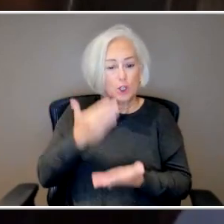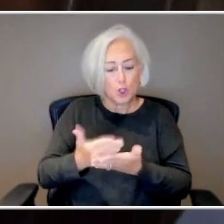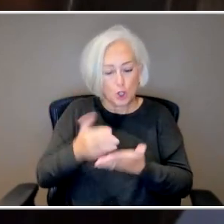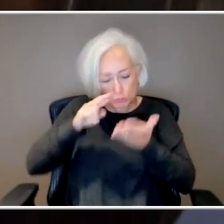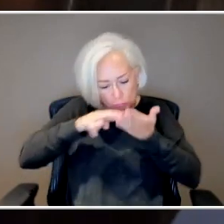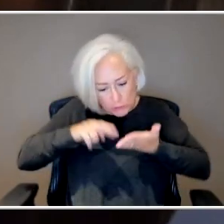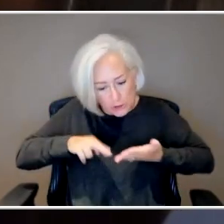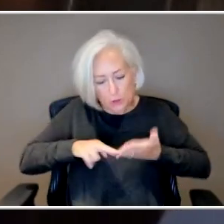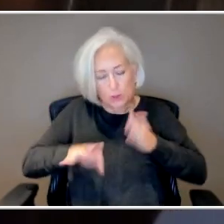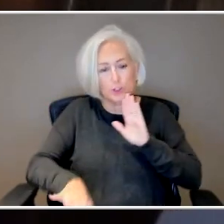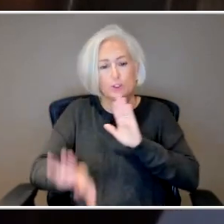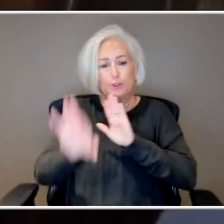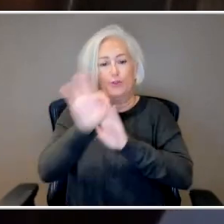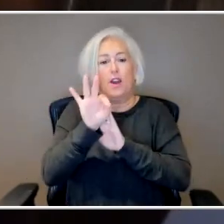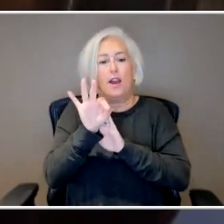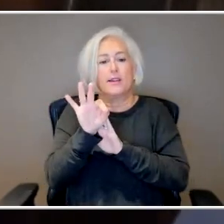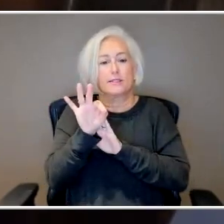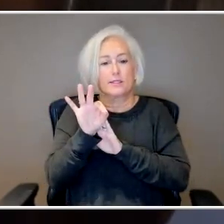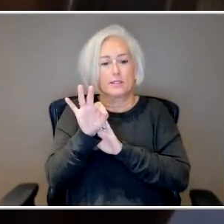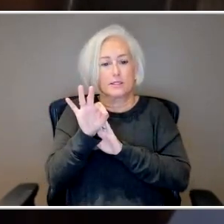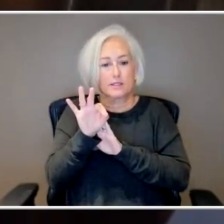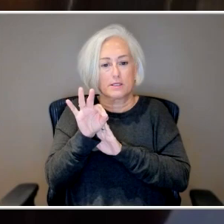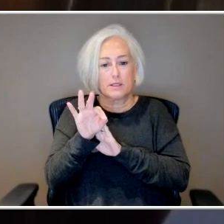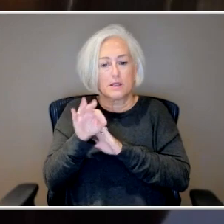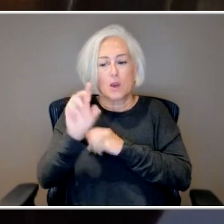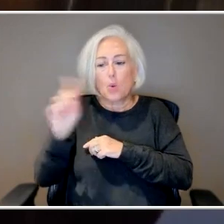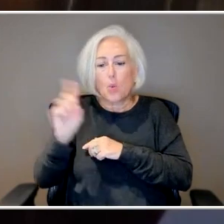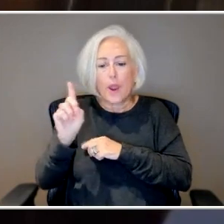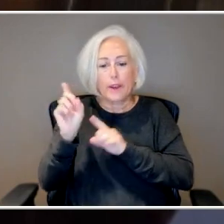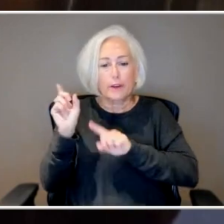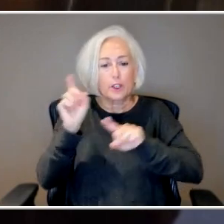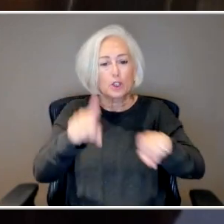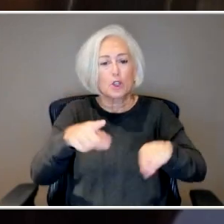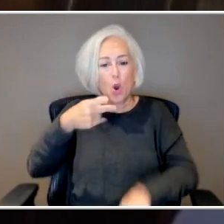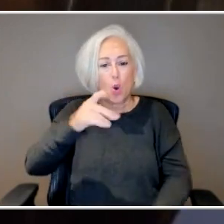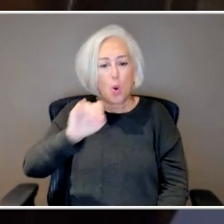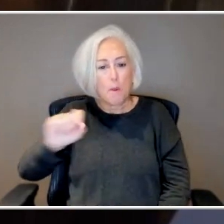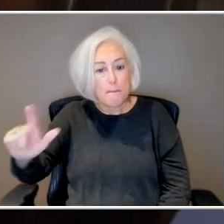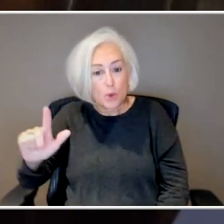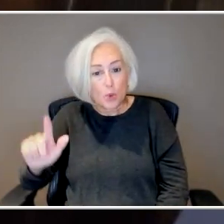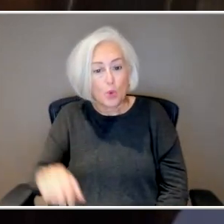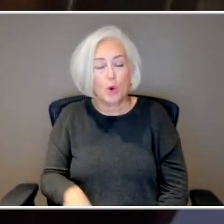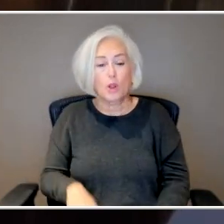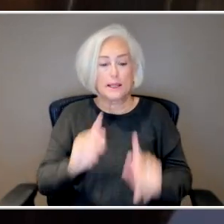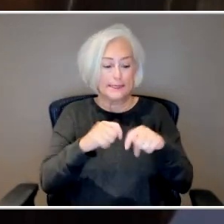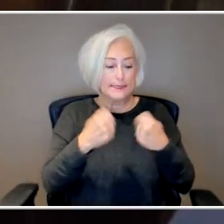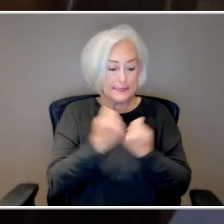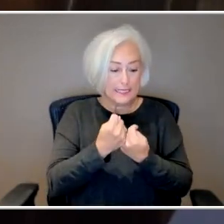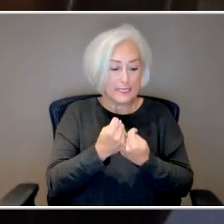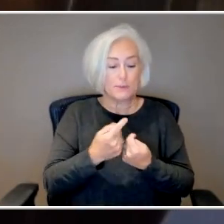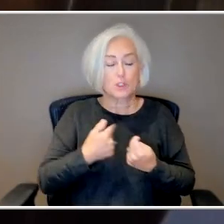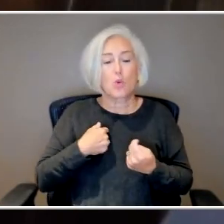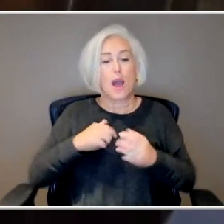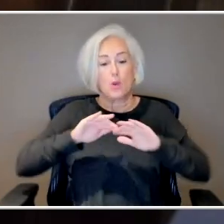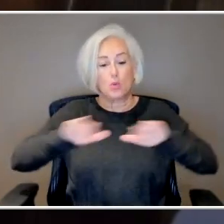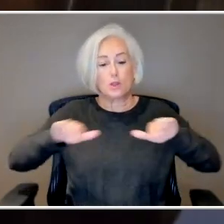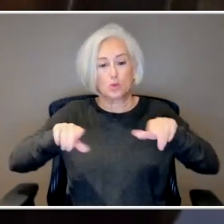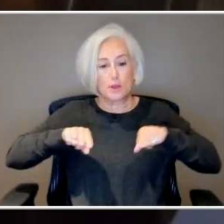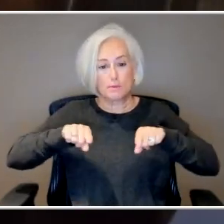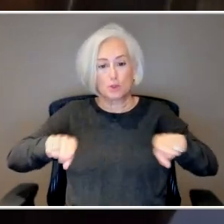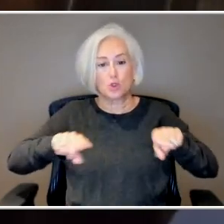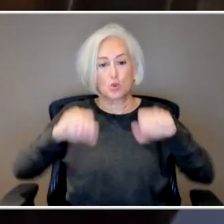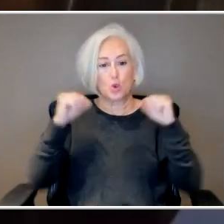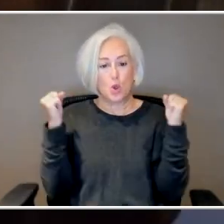and finding pools and teams, and so I ended up winter swimming and then just gradually